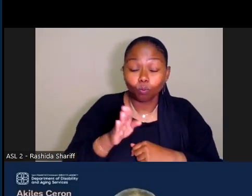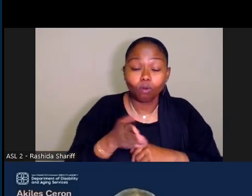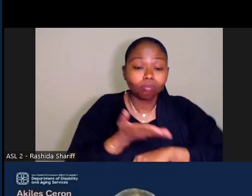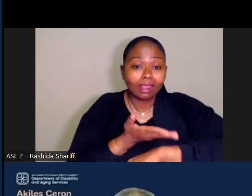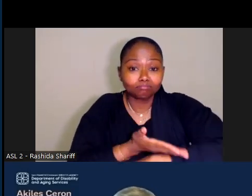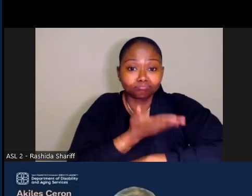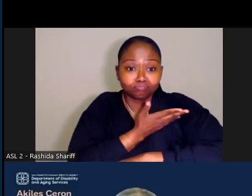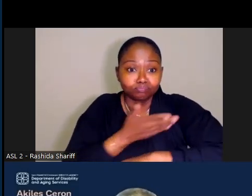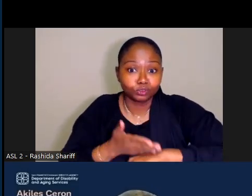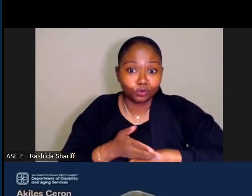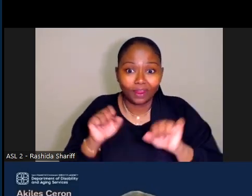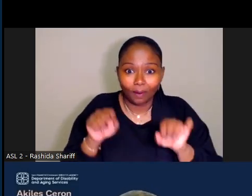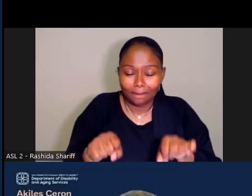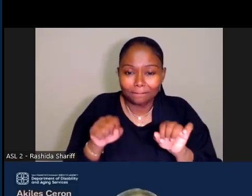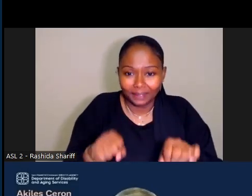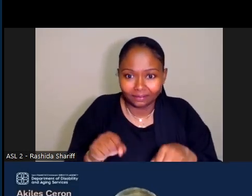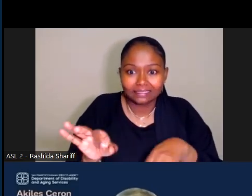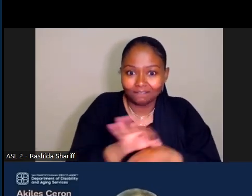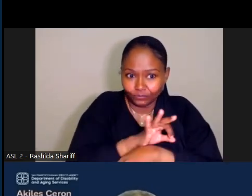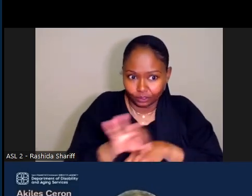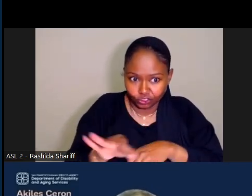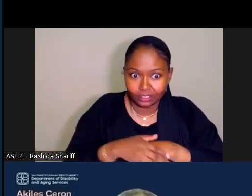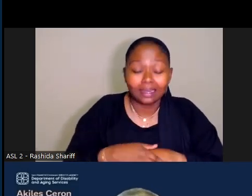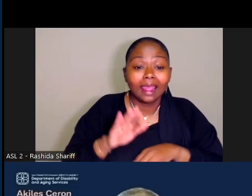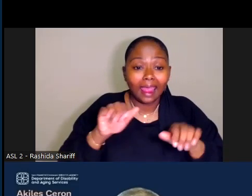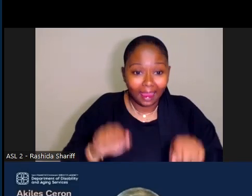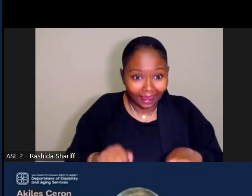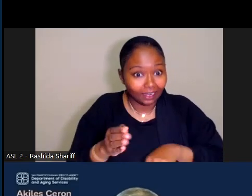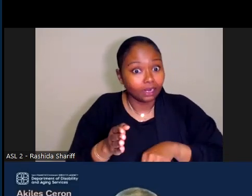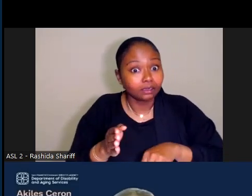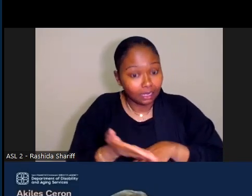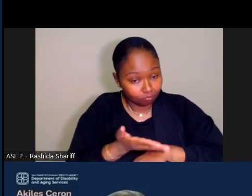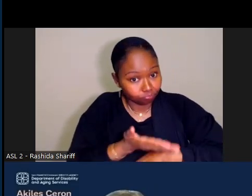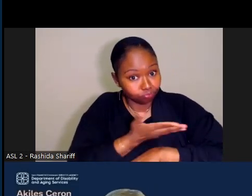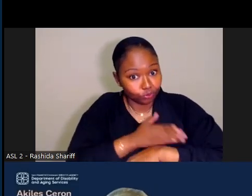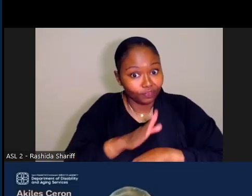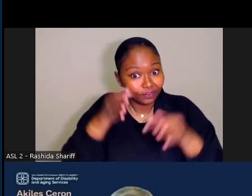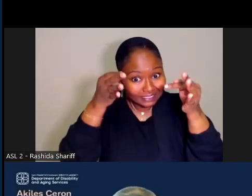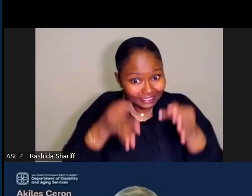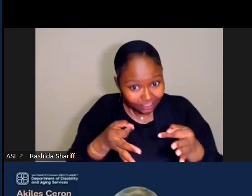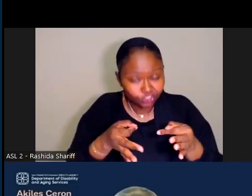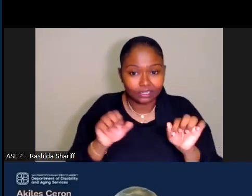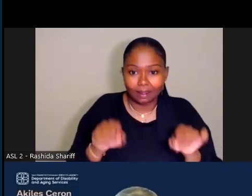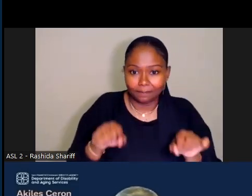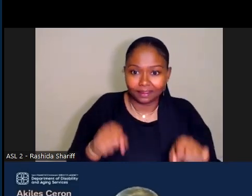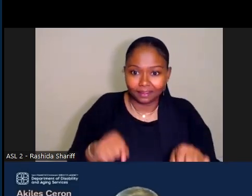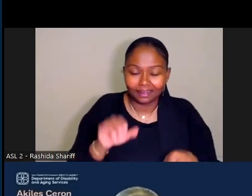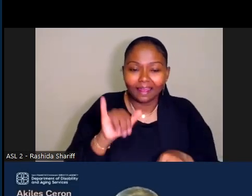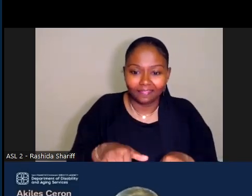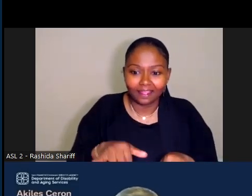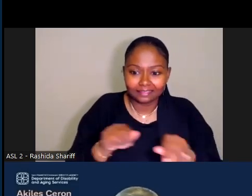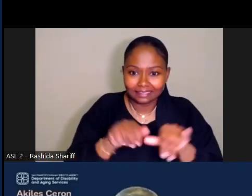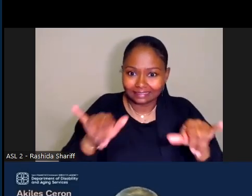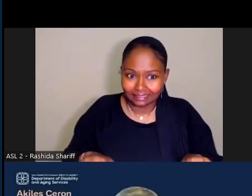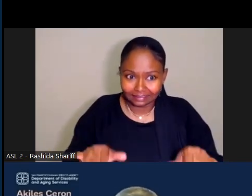functional ability and will improve their decisional ability, which is also consistent with supportive